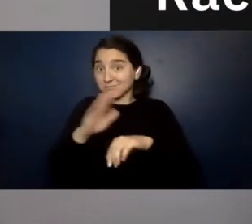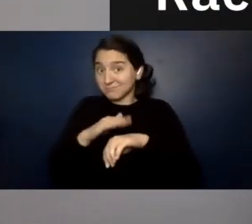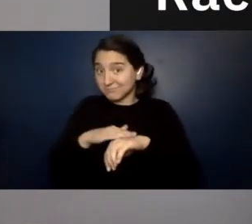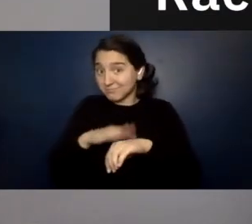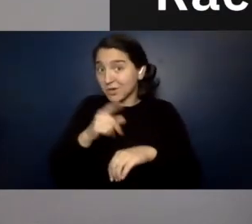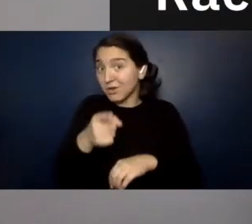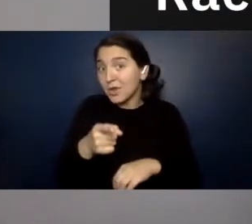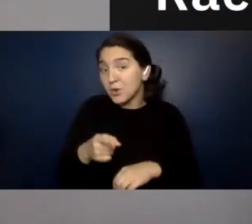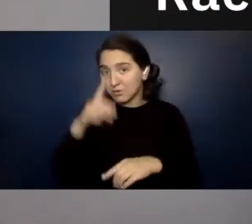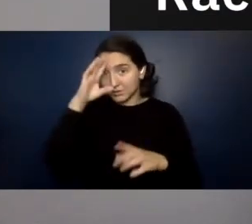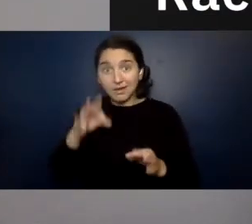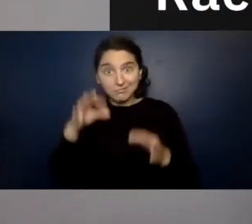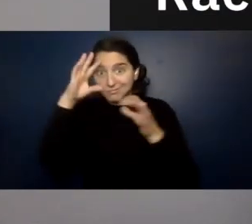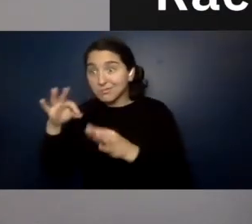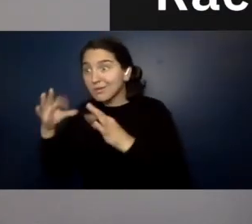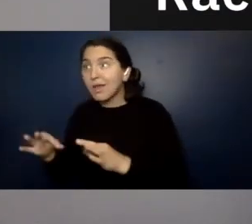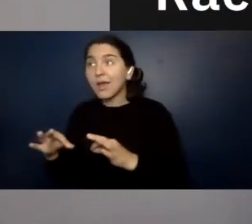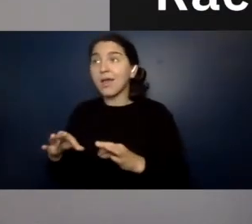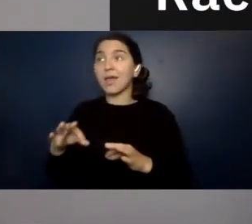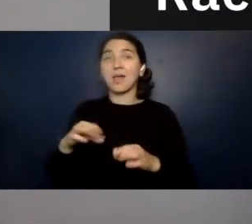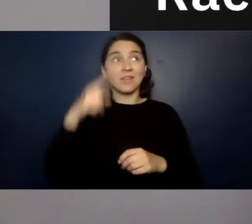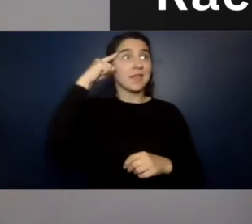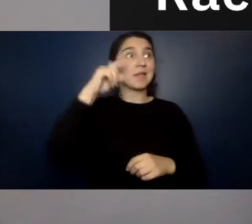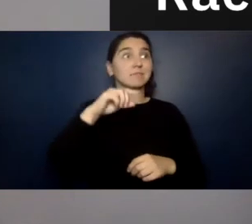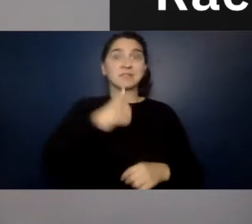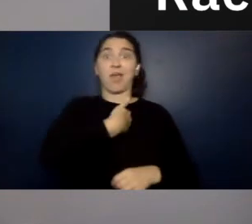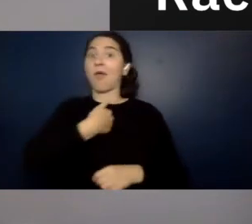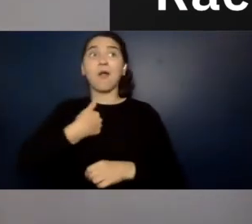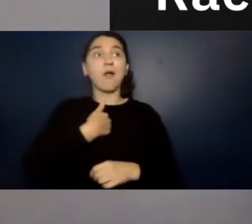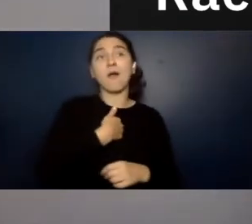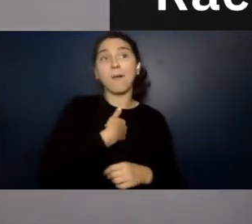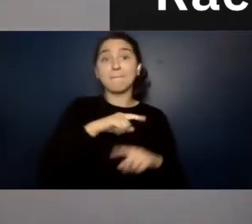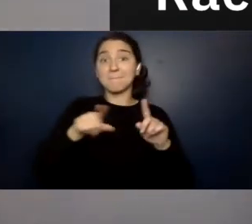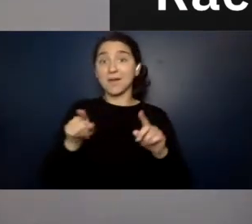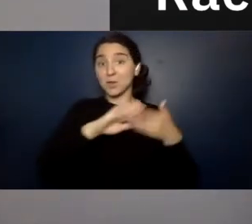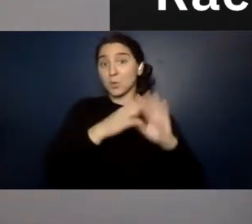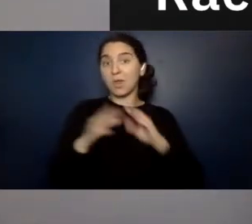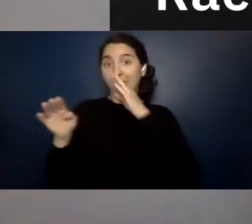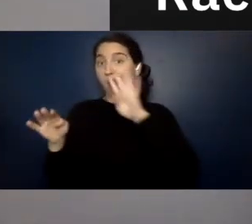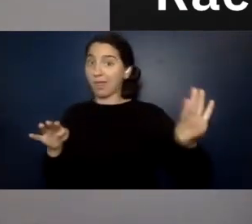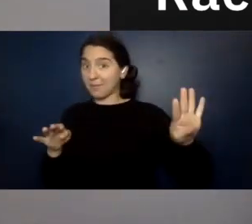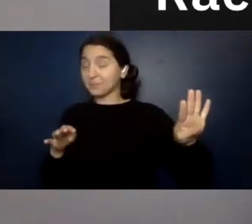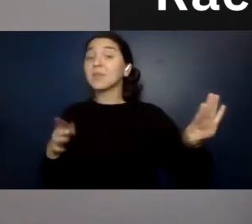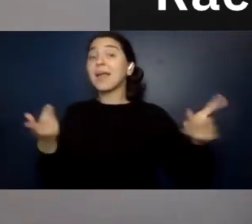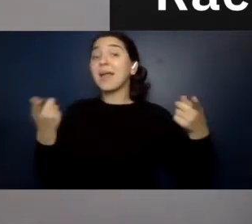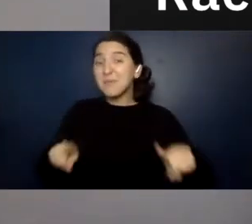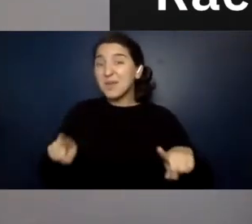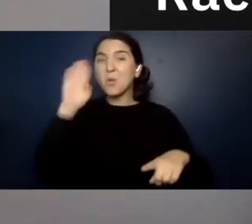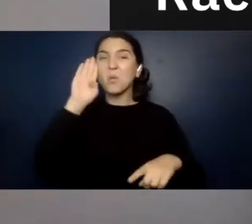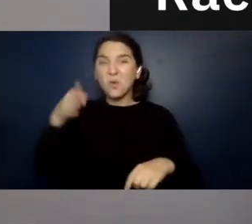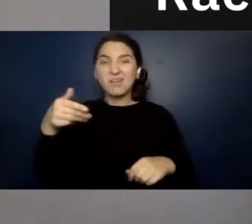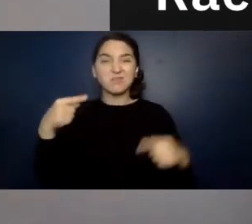It's very much as the public policy expert Heather McGee tells us in her TED Talk, racism has